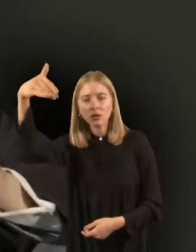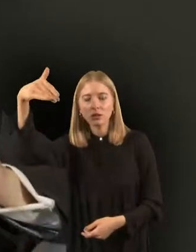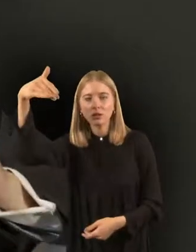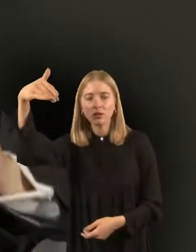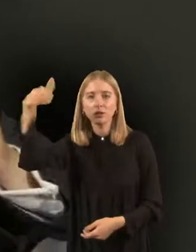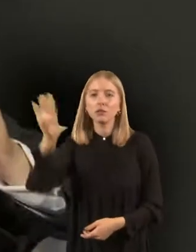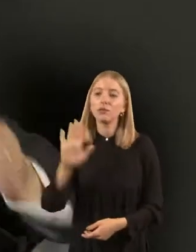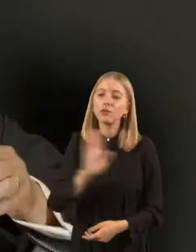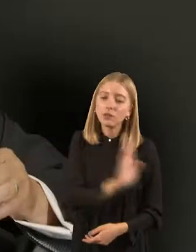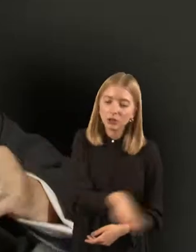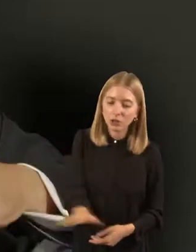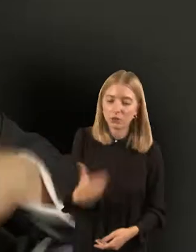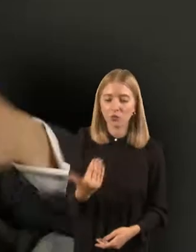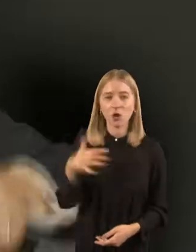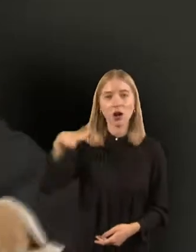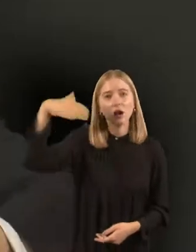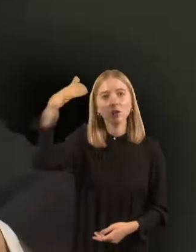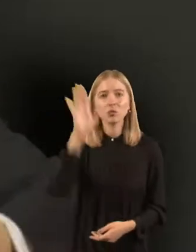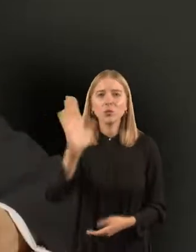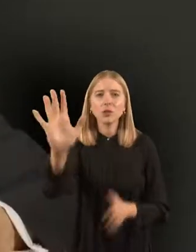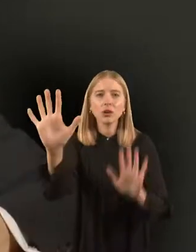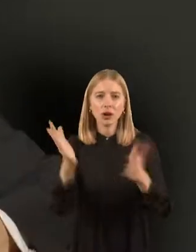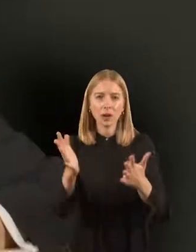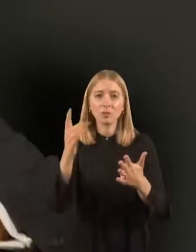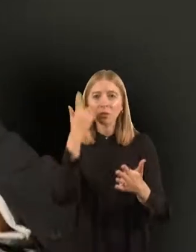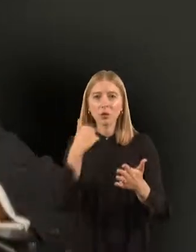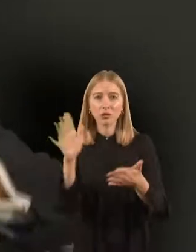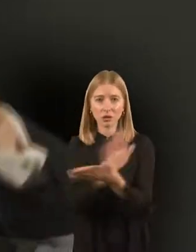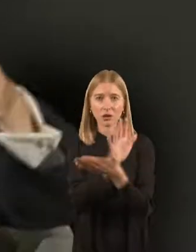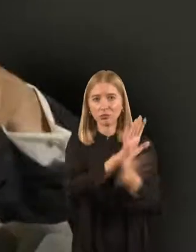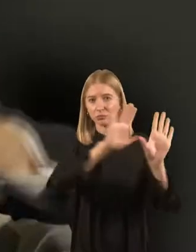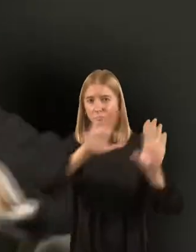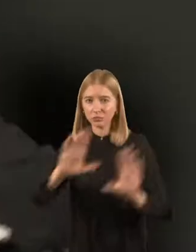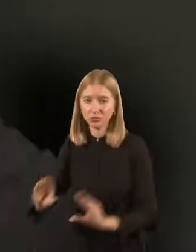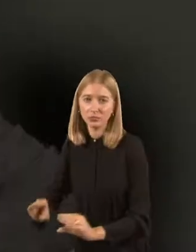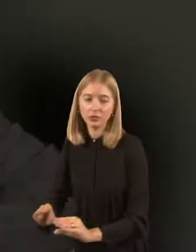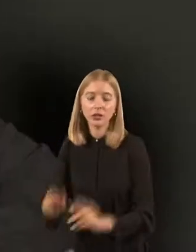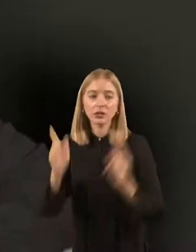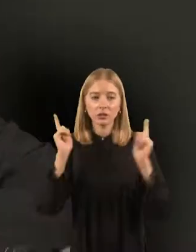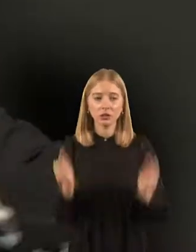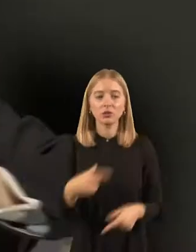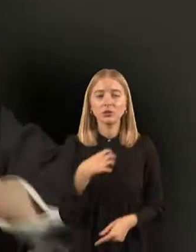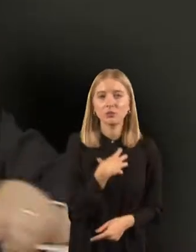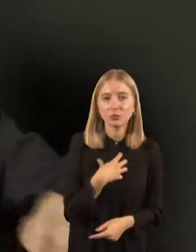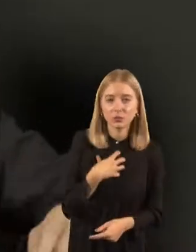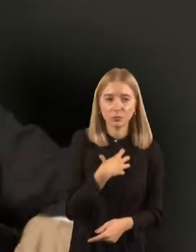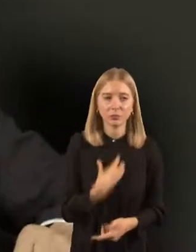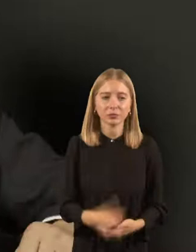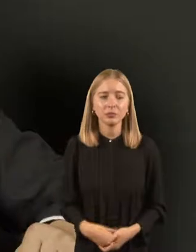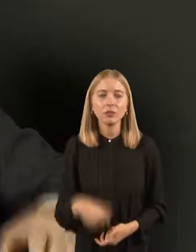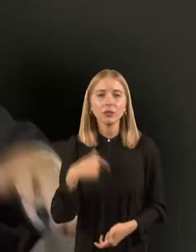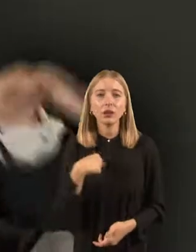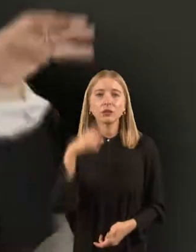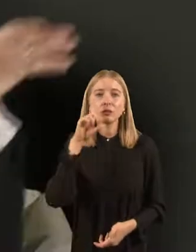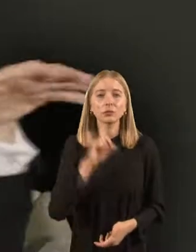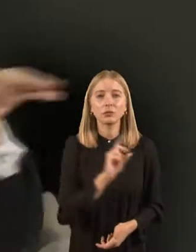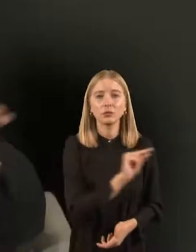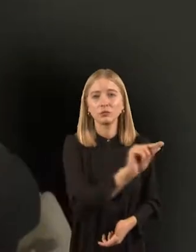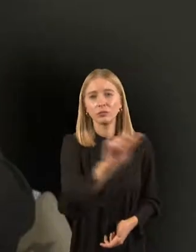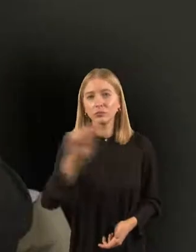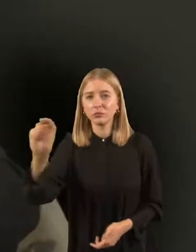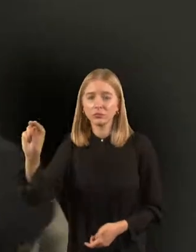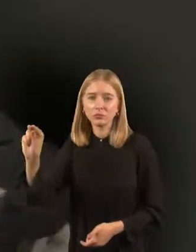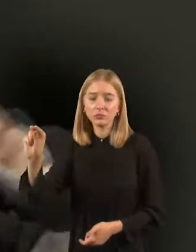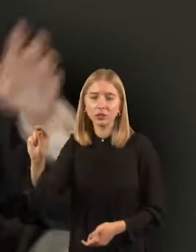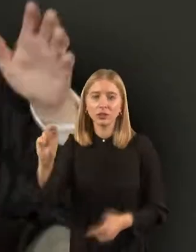This is the most important part. Let me just retrieve some of the numbers that we have in the report, because we have